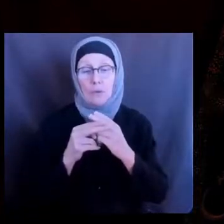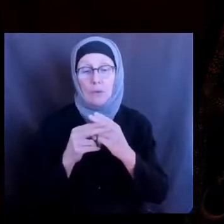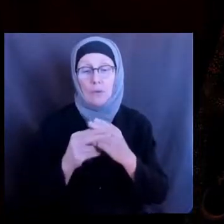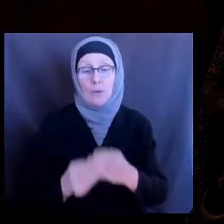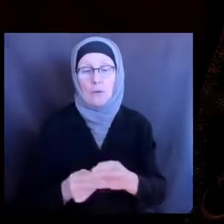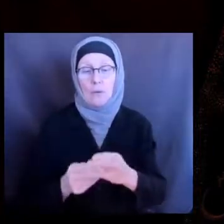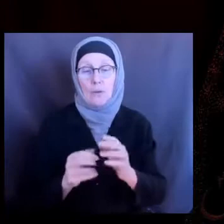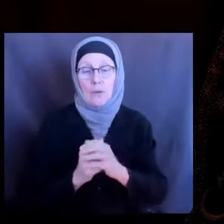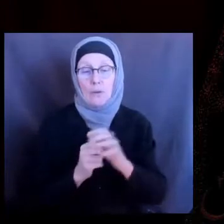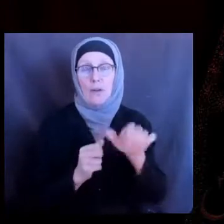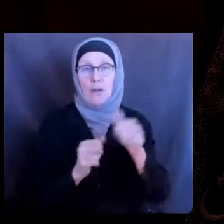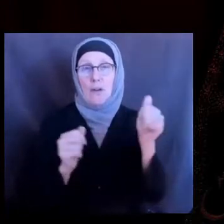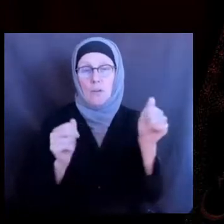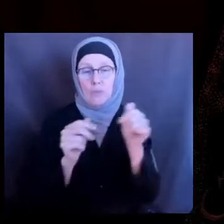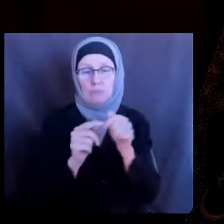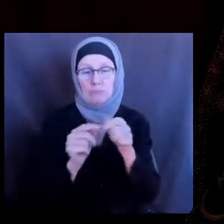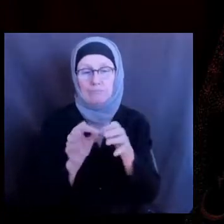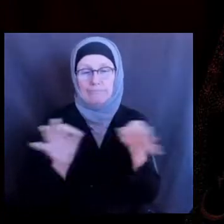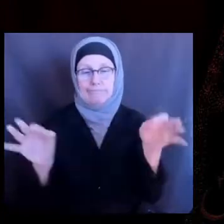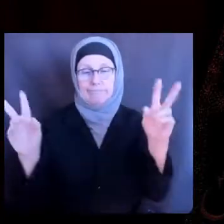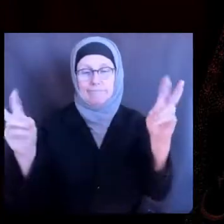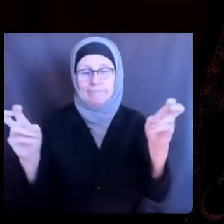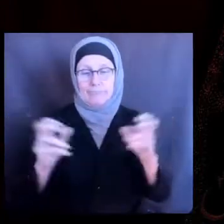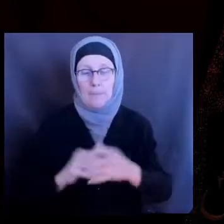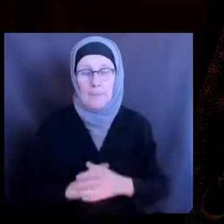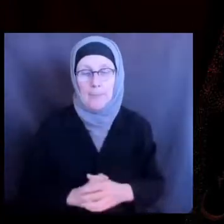Imam Hussain alayhi salam, in his last